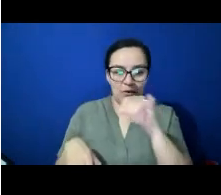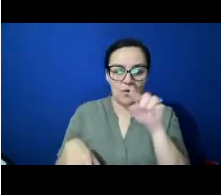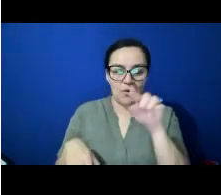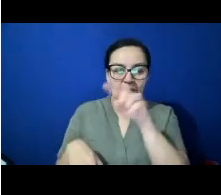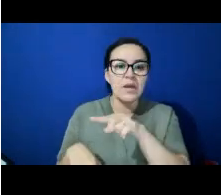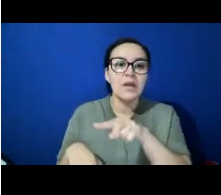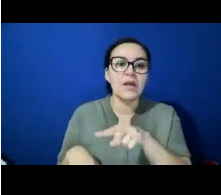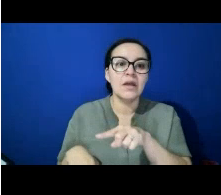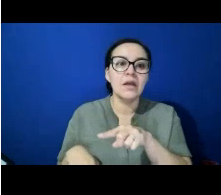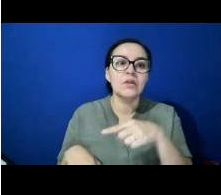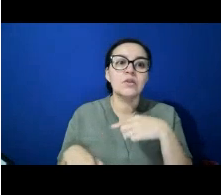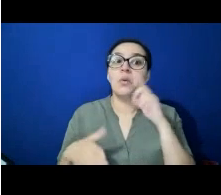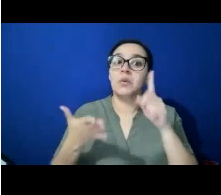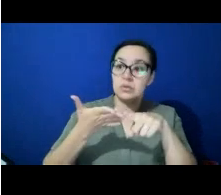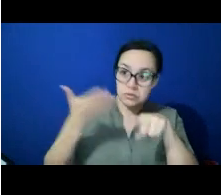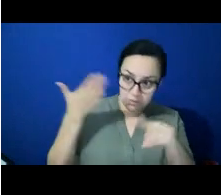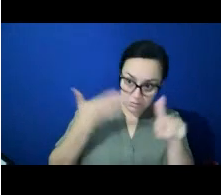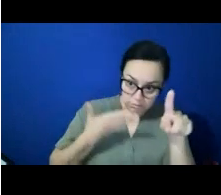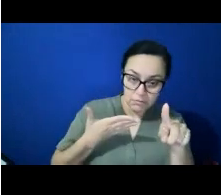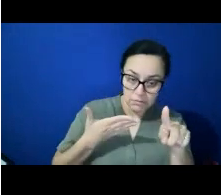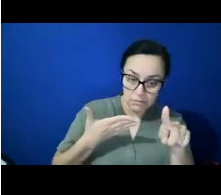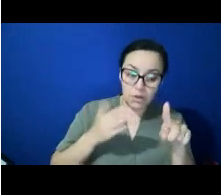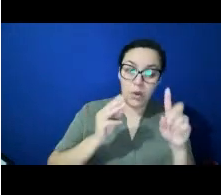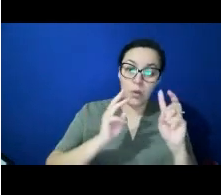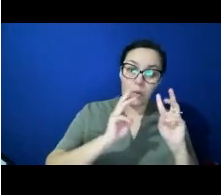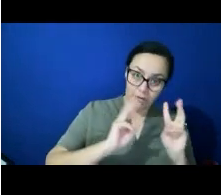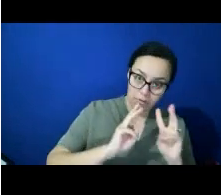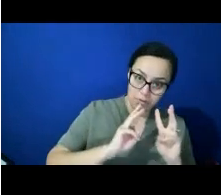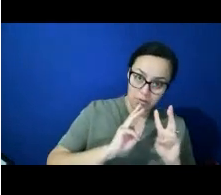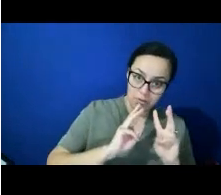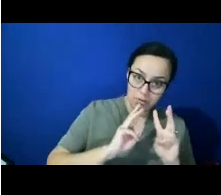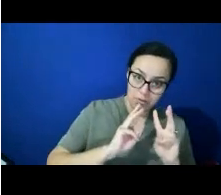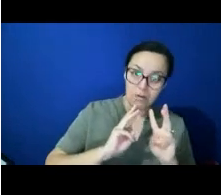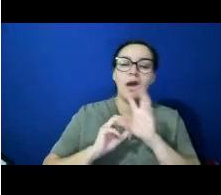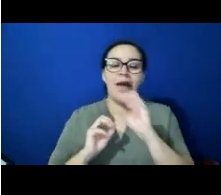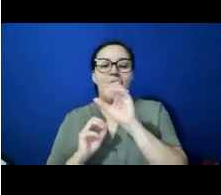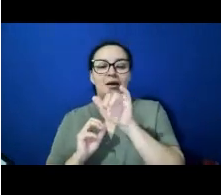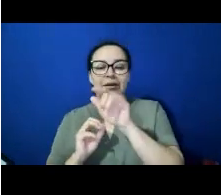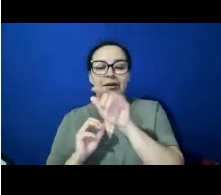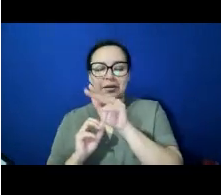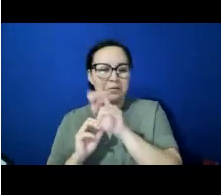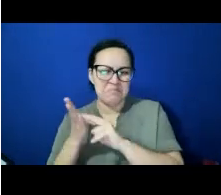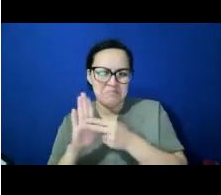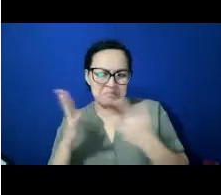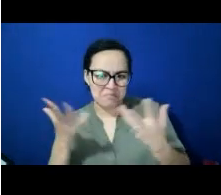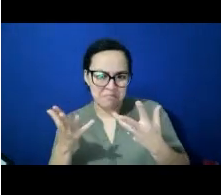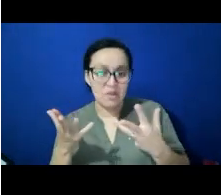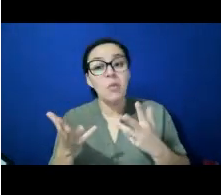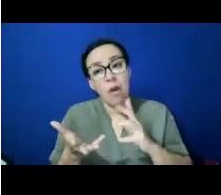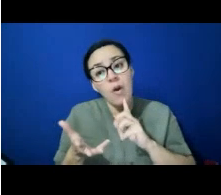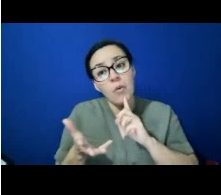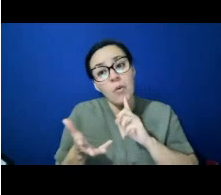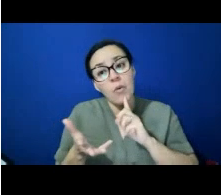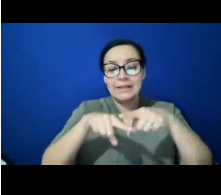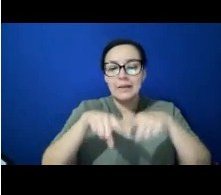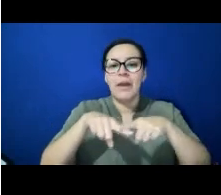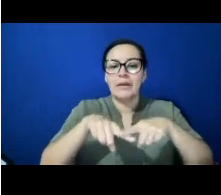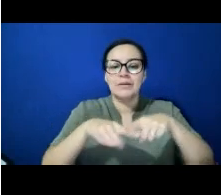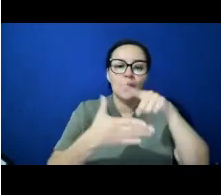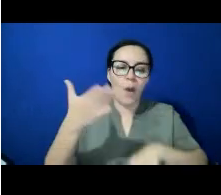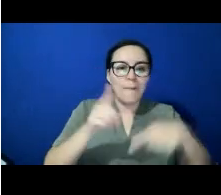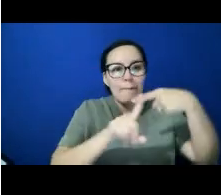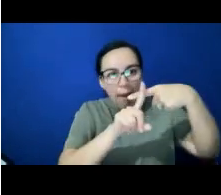tiempo y el clima. Ya we're se going me to olvidó. see the difference between weather and Los climate. dos dependen de las temporadas del año. Both depend on the La seasons of the diferencia del year.